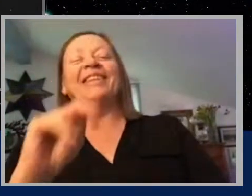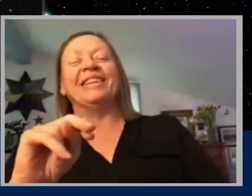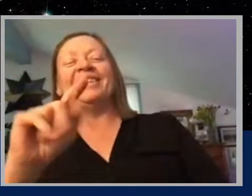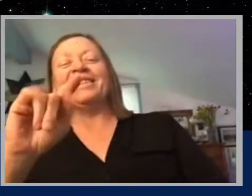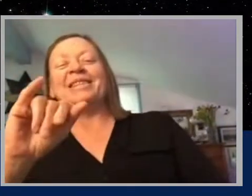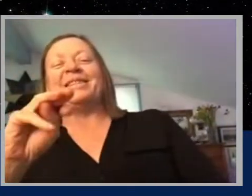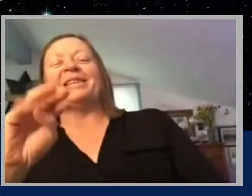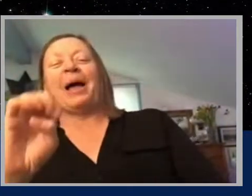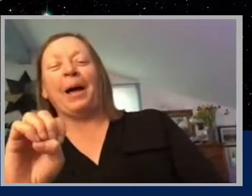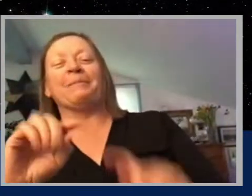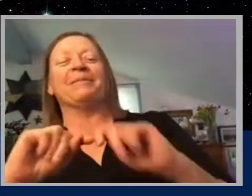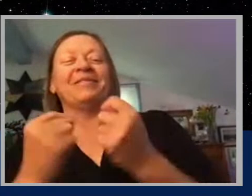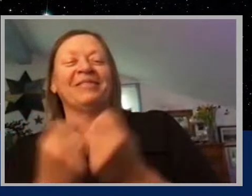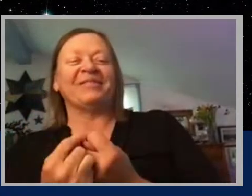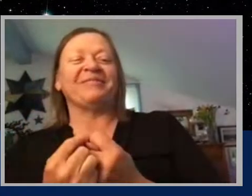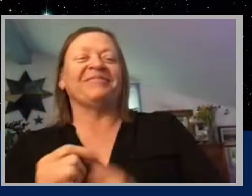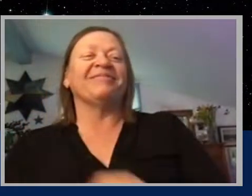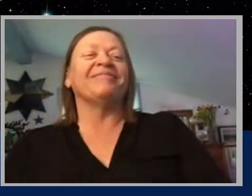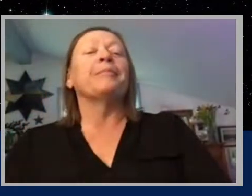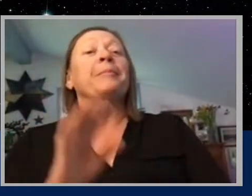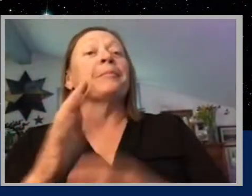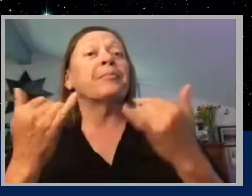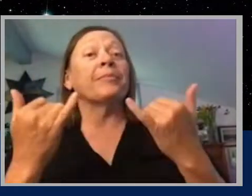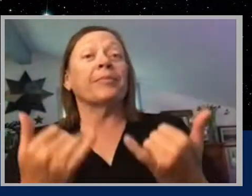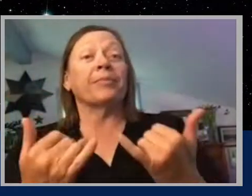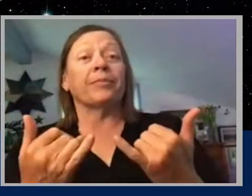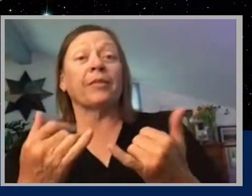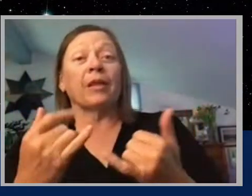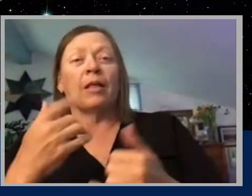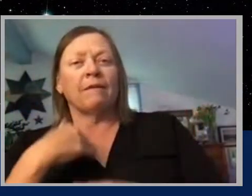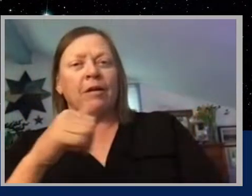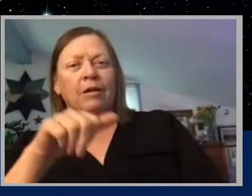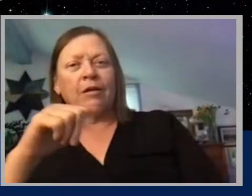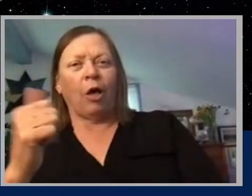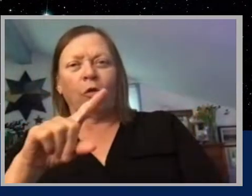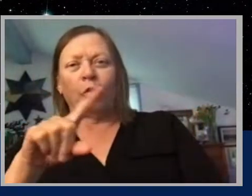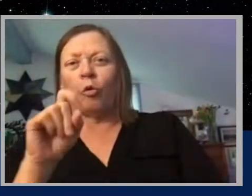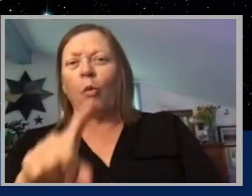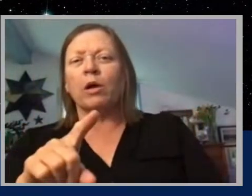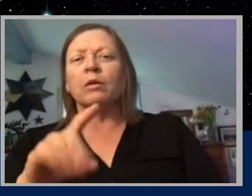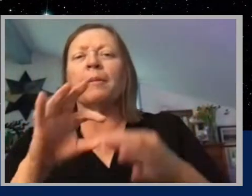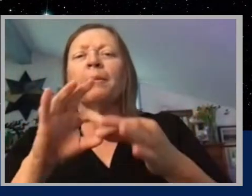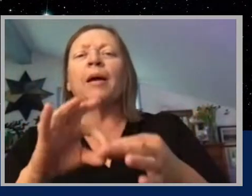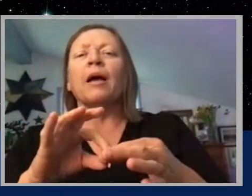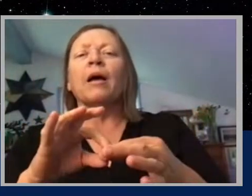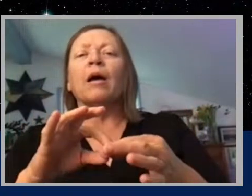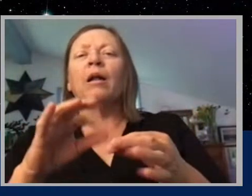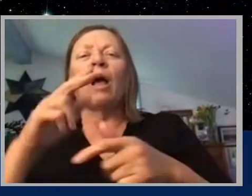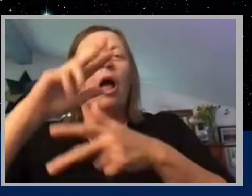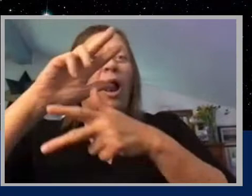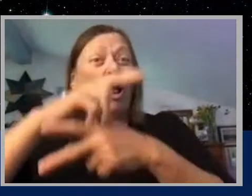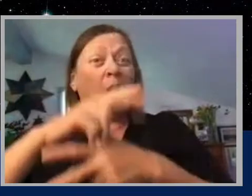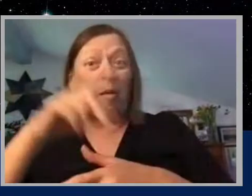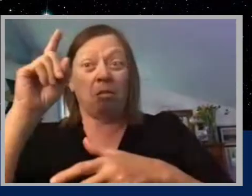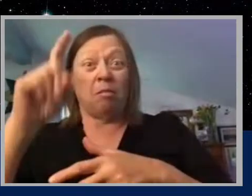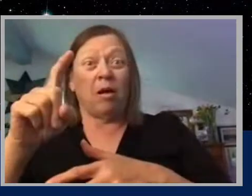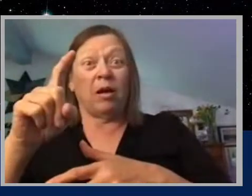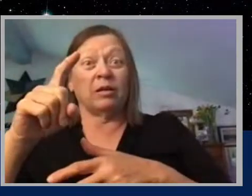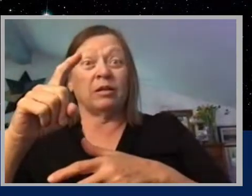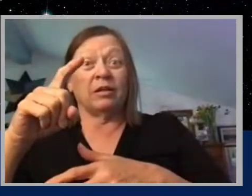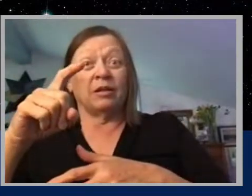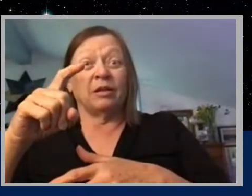good. Let's see here. Oh, there was another question about how the helicopters, like you don't have to go down a rope or anything like that